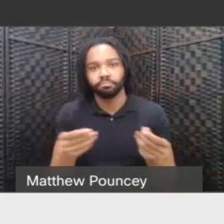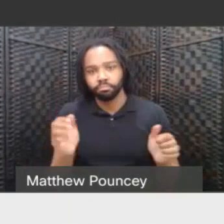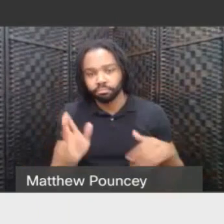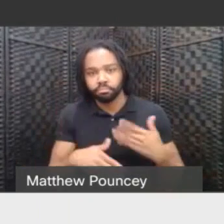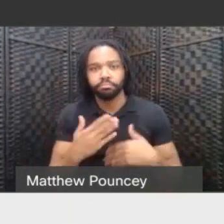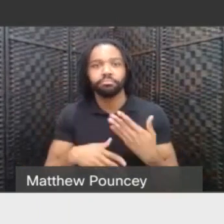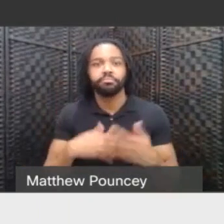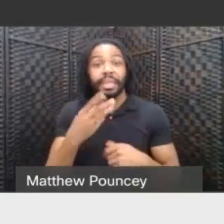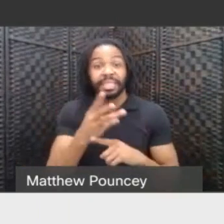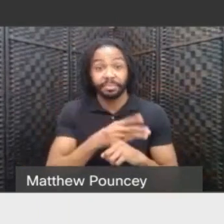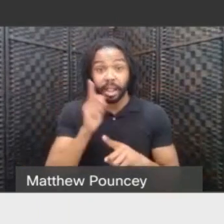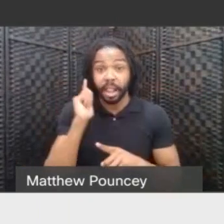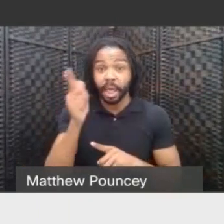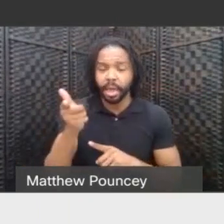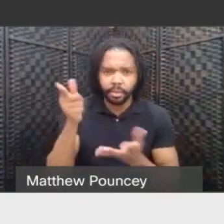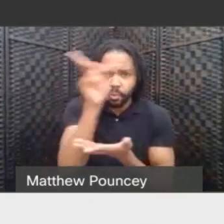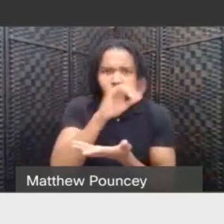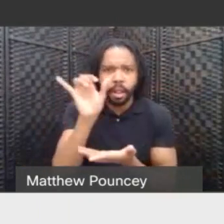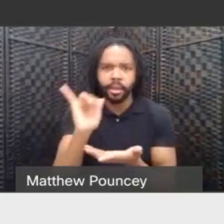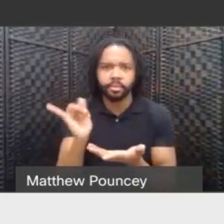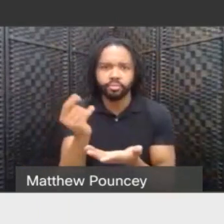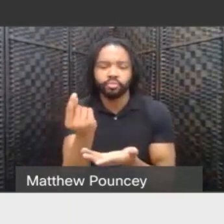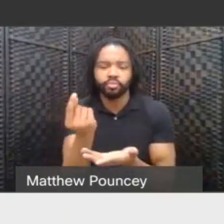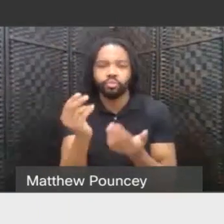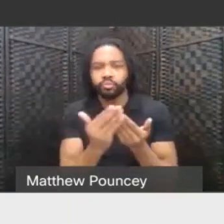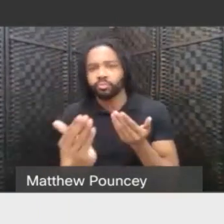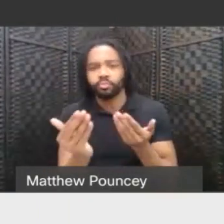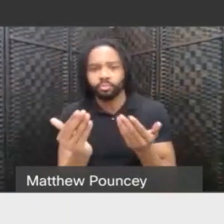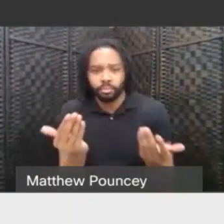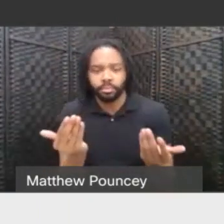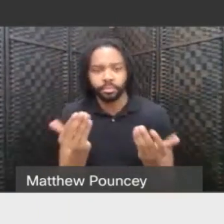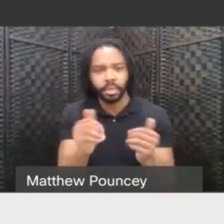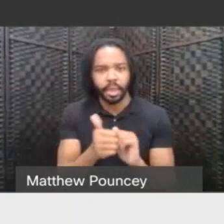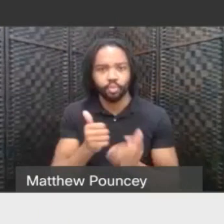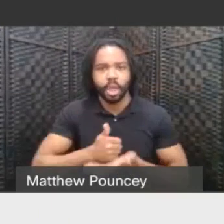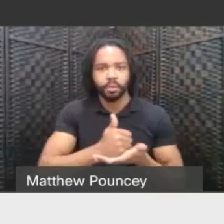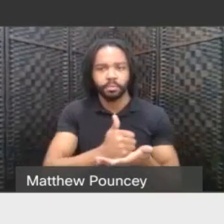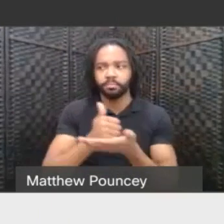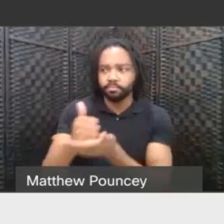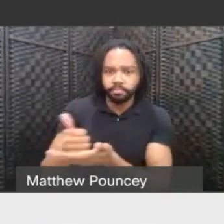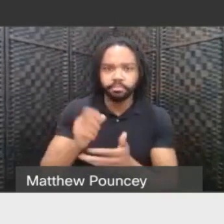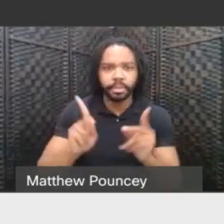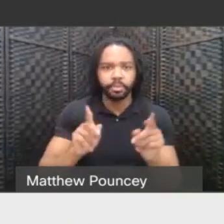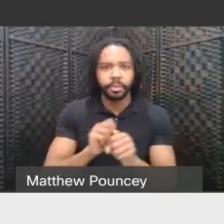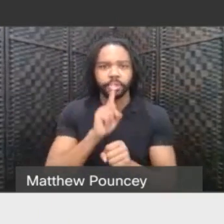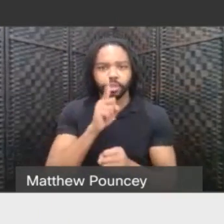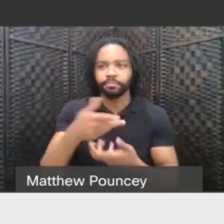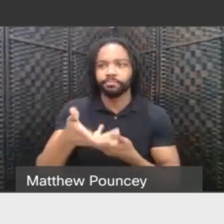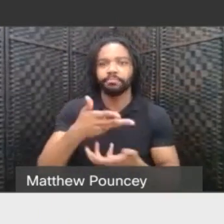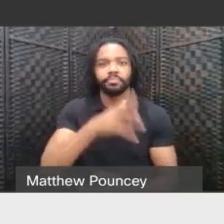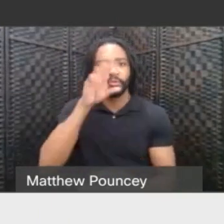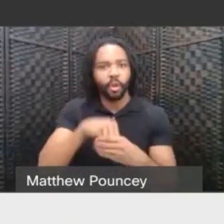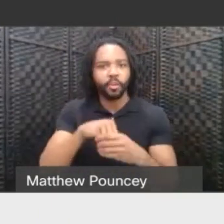out of the public health emergency and no longer have those flexibilities, how do we help people to be engaging back in